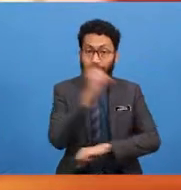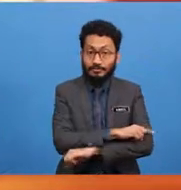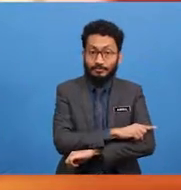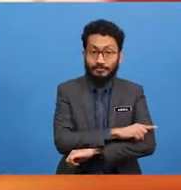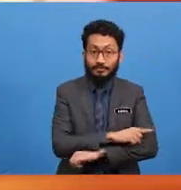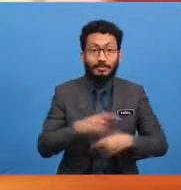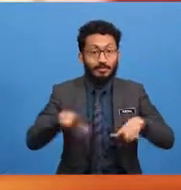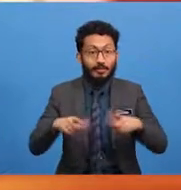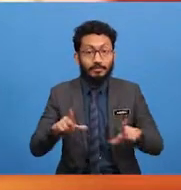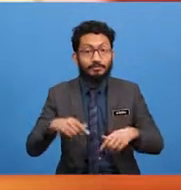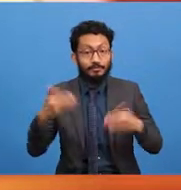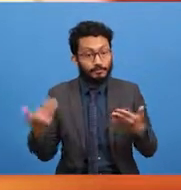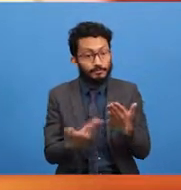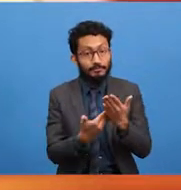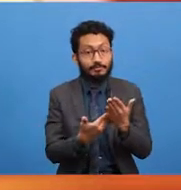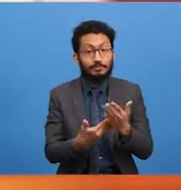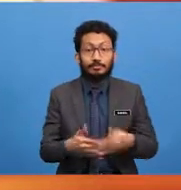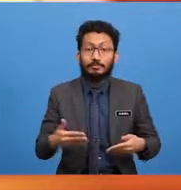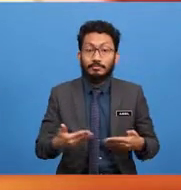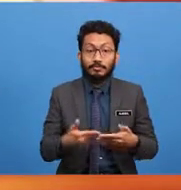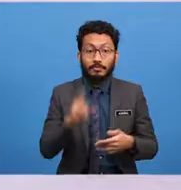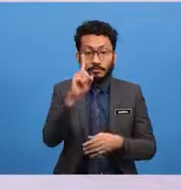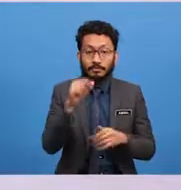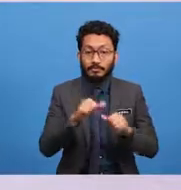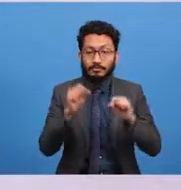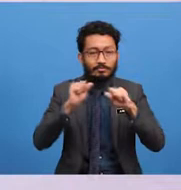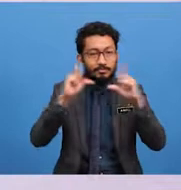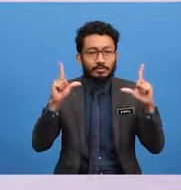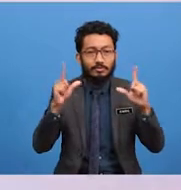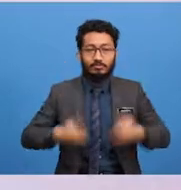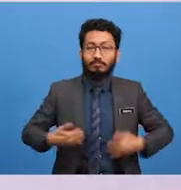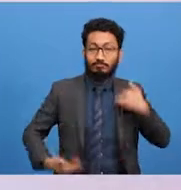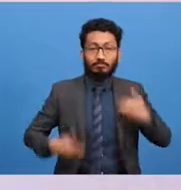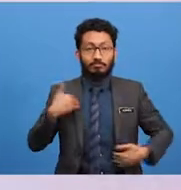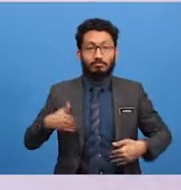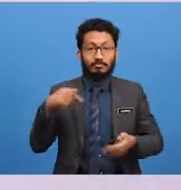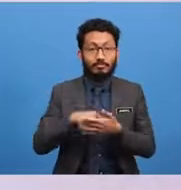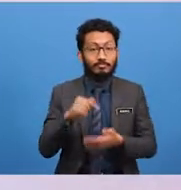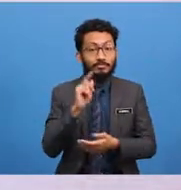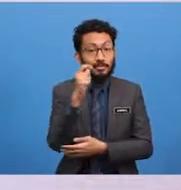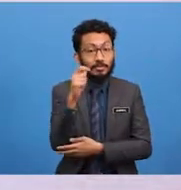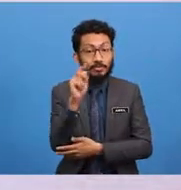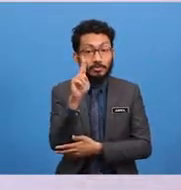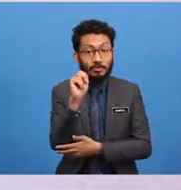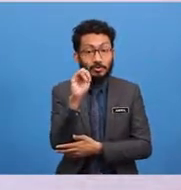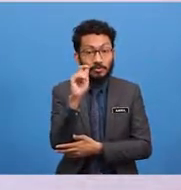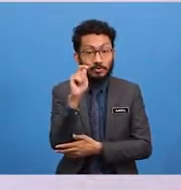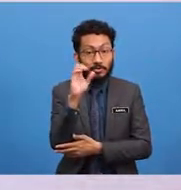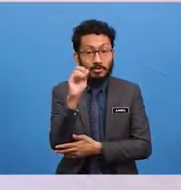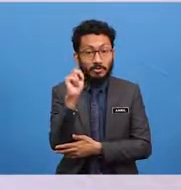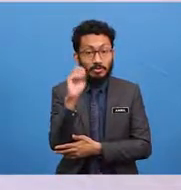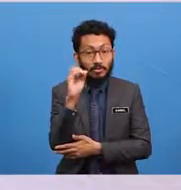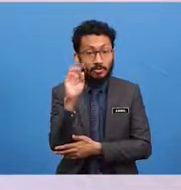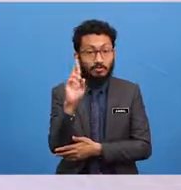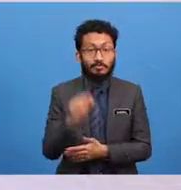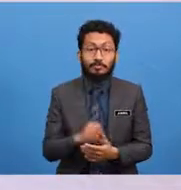me introduce you with this amazing model. This is Tutinur. She's a